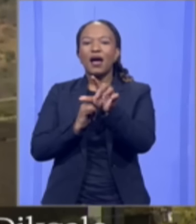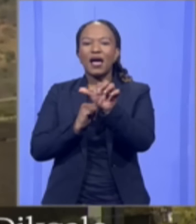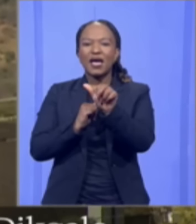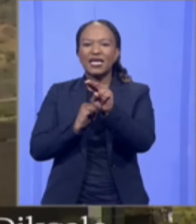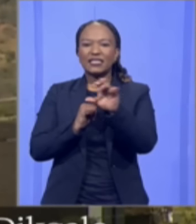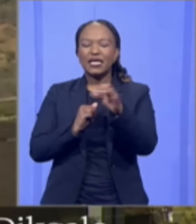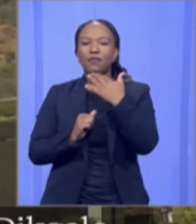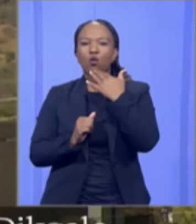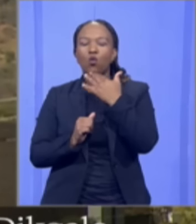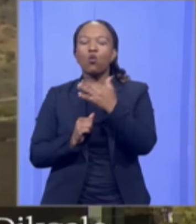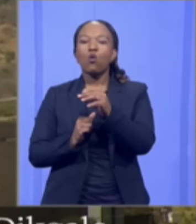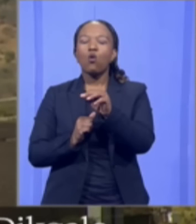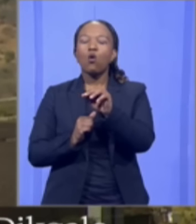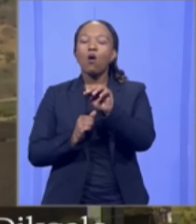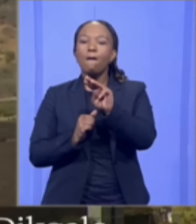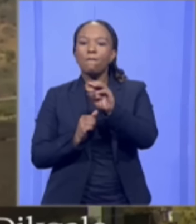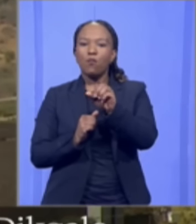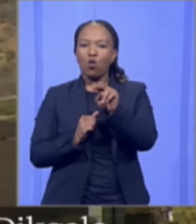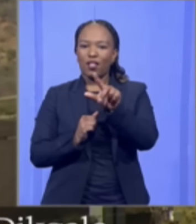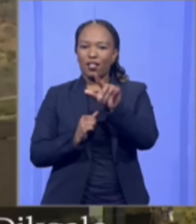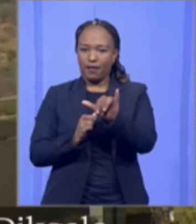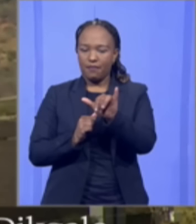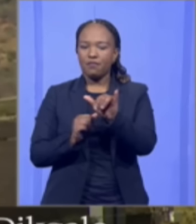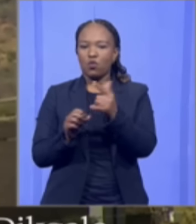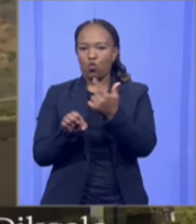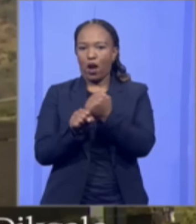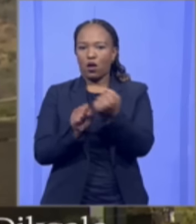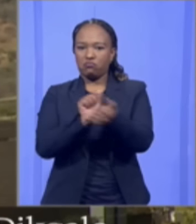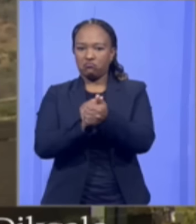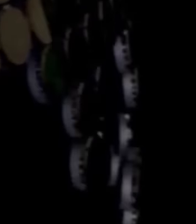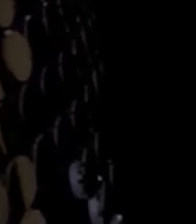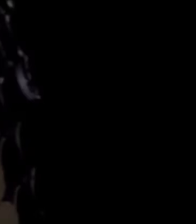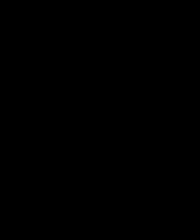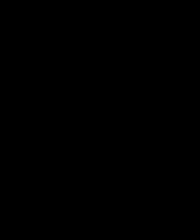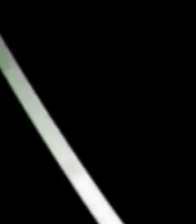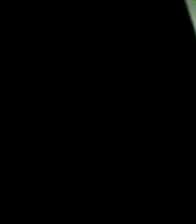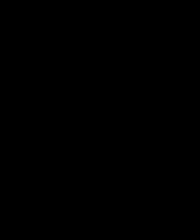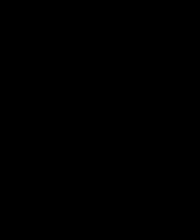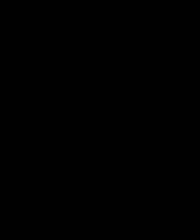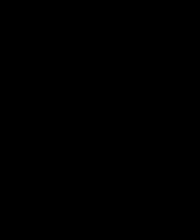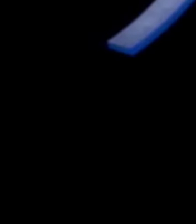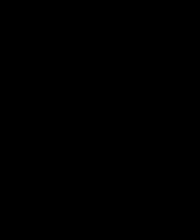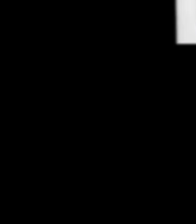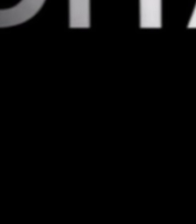Koketšo Motau wa ditaba tša SABC ga digale.